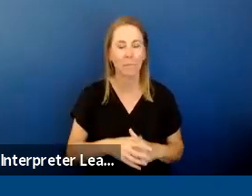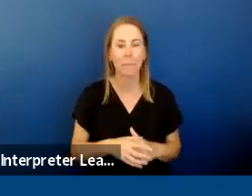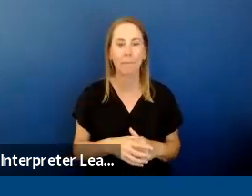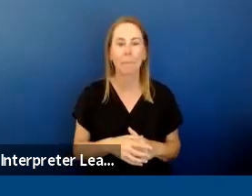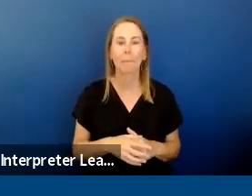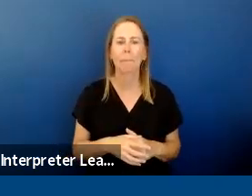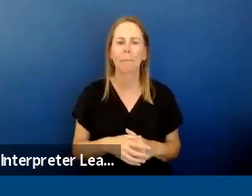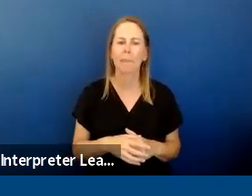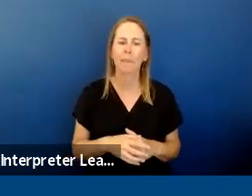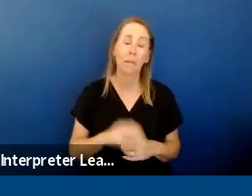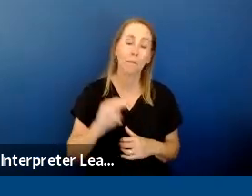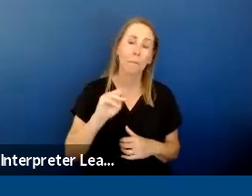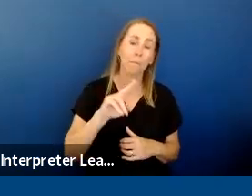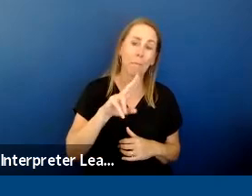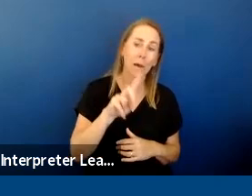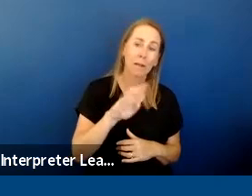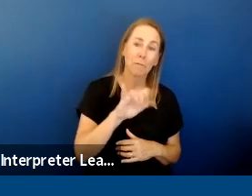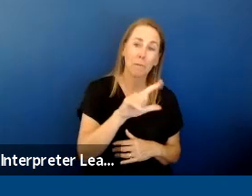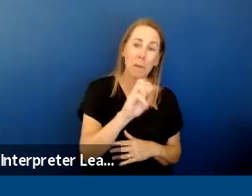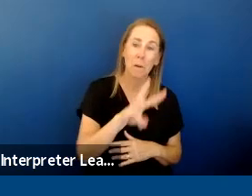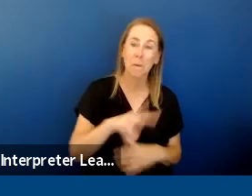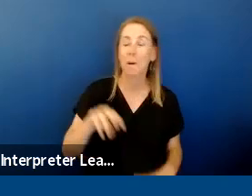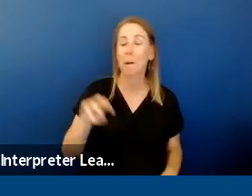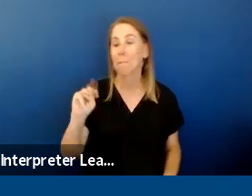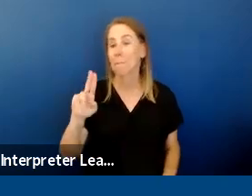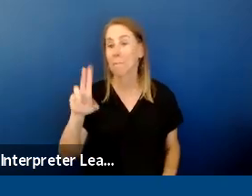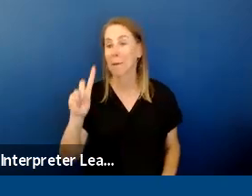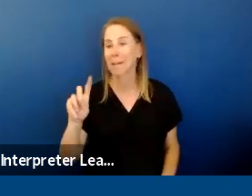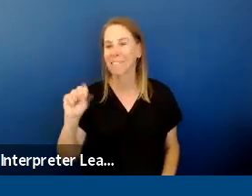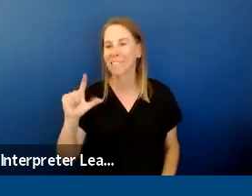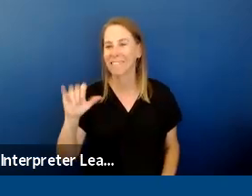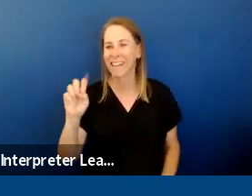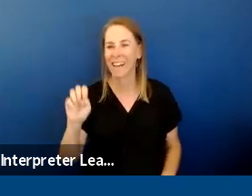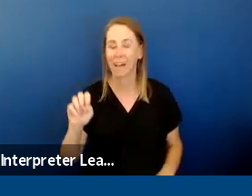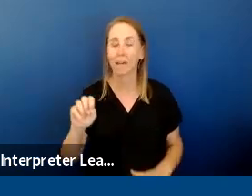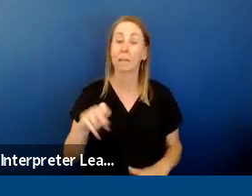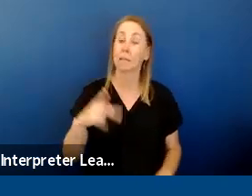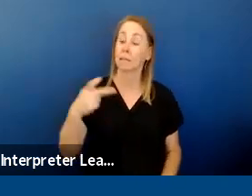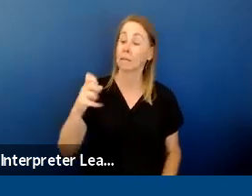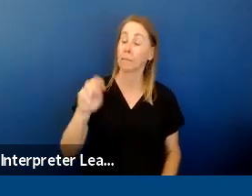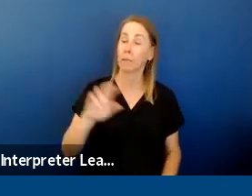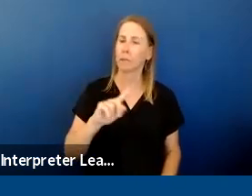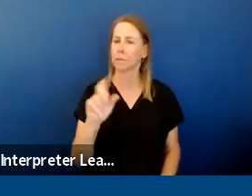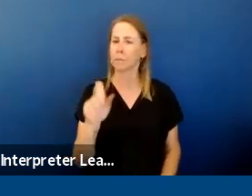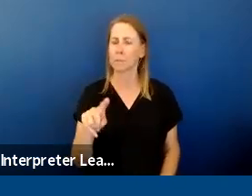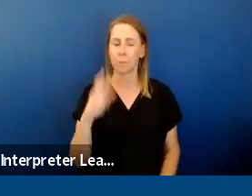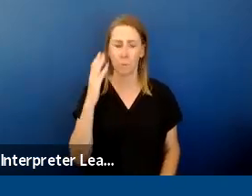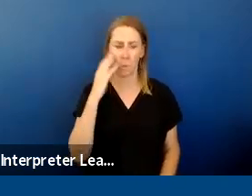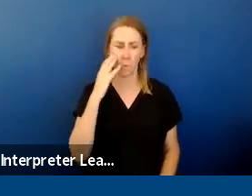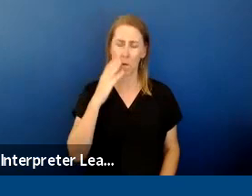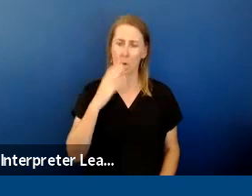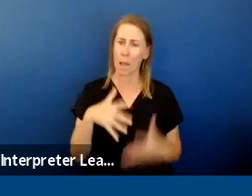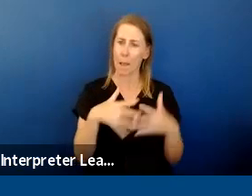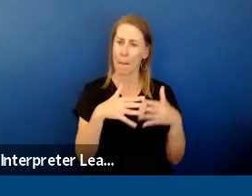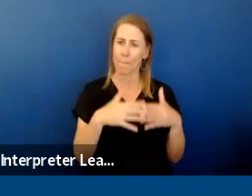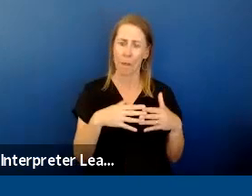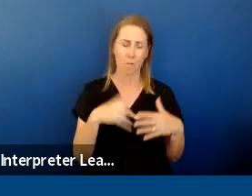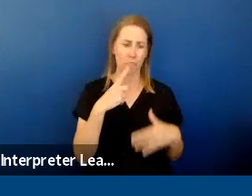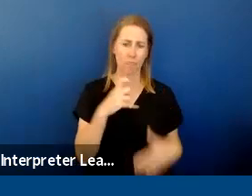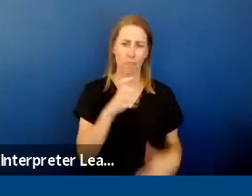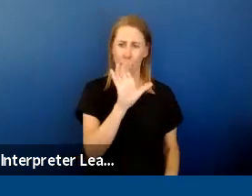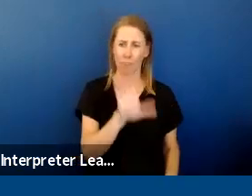telling you you cannot get flood insurance, later on in the presentation, we're going to have some links that you can actually click on